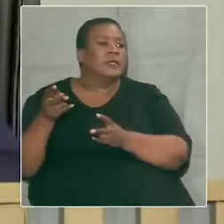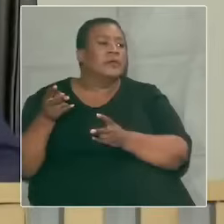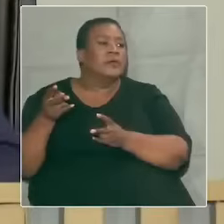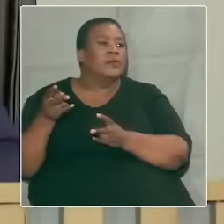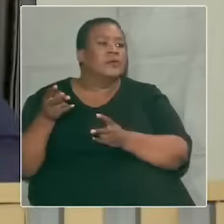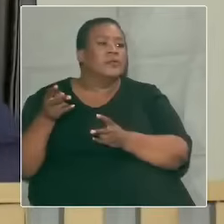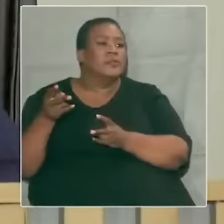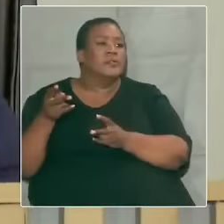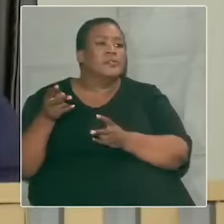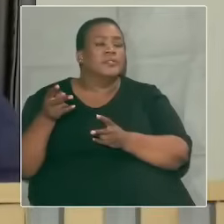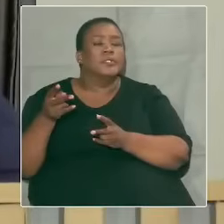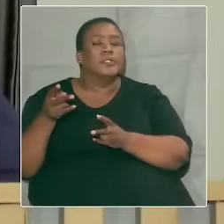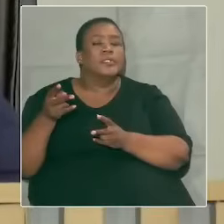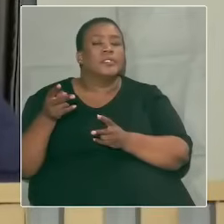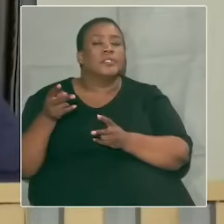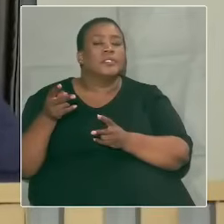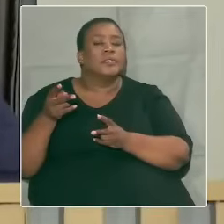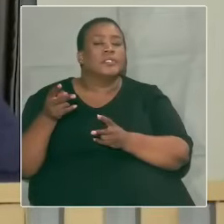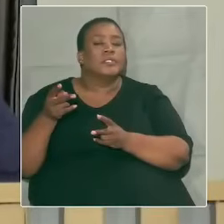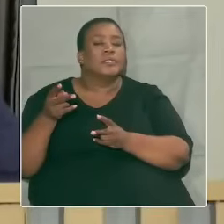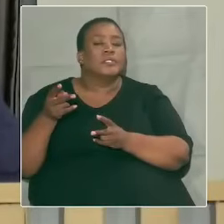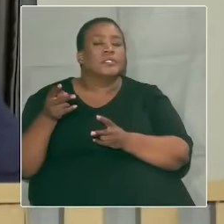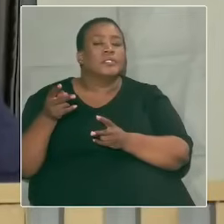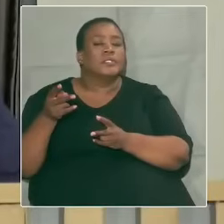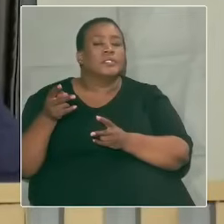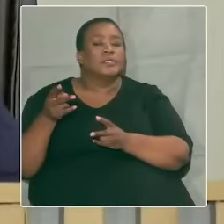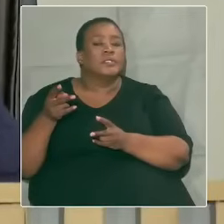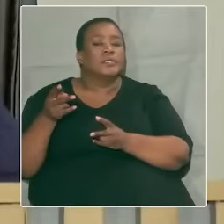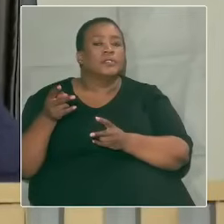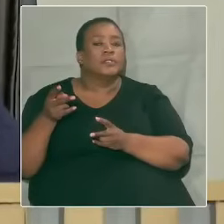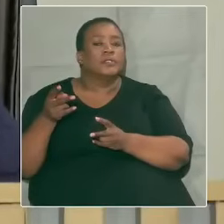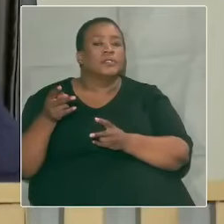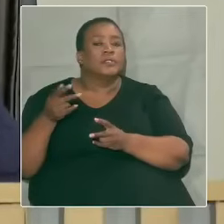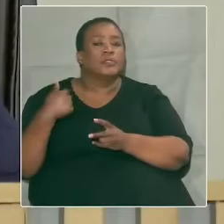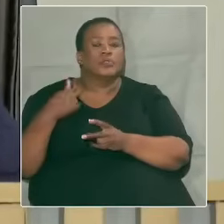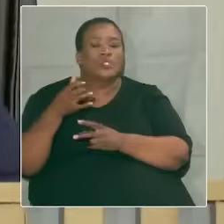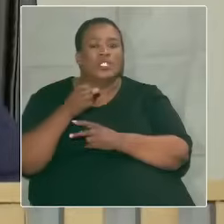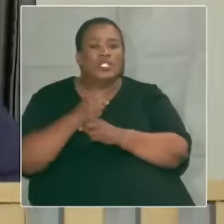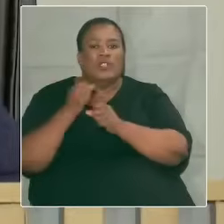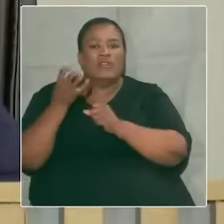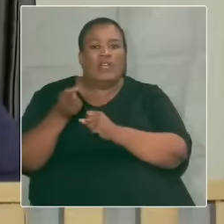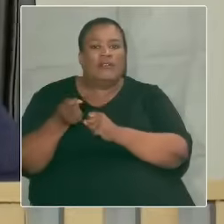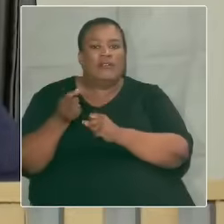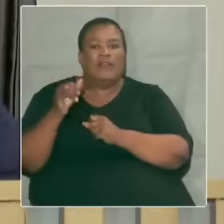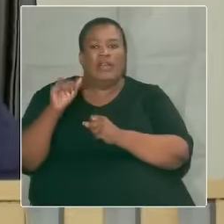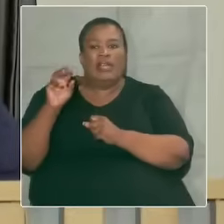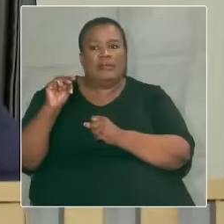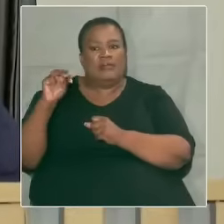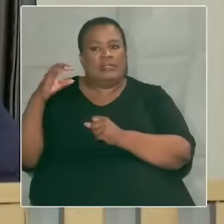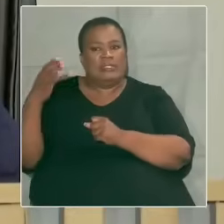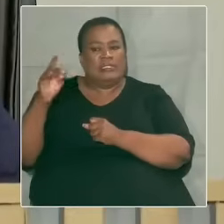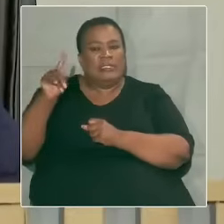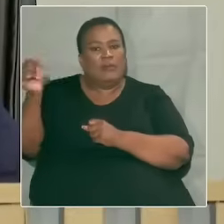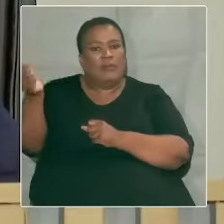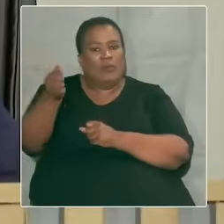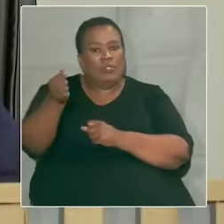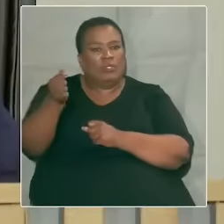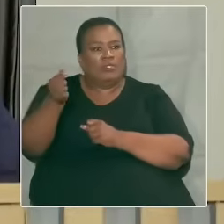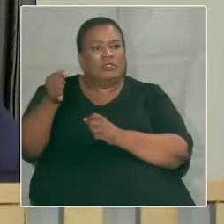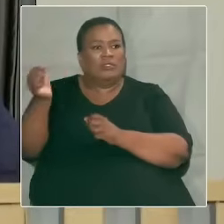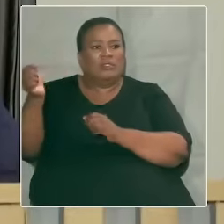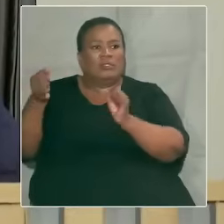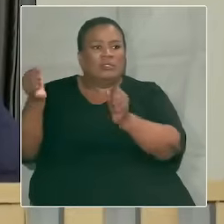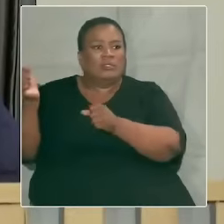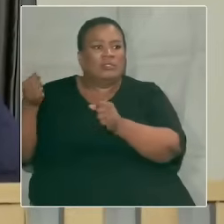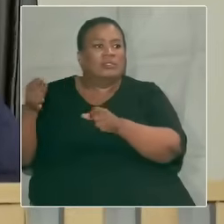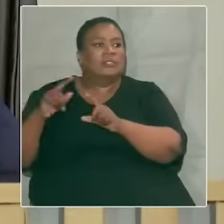in place. So there wasn't IMC appointed, but there were ministers